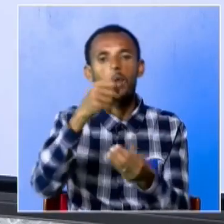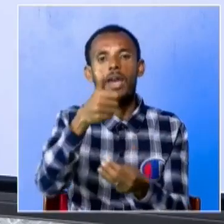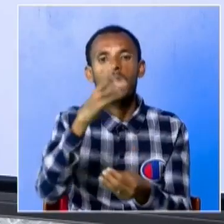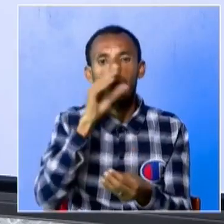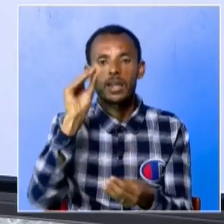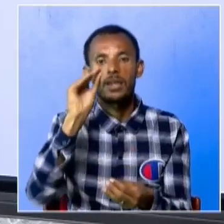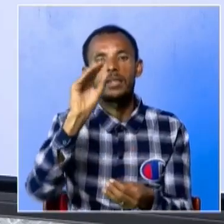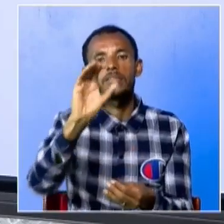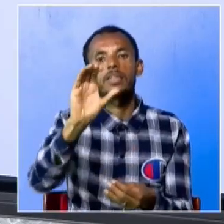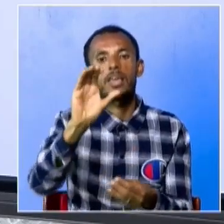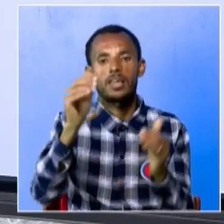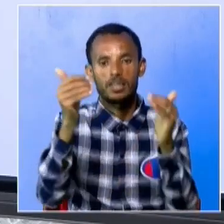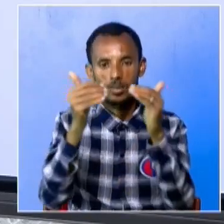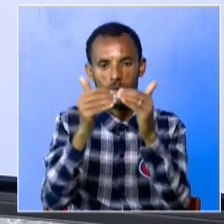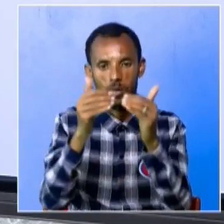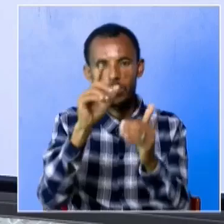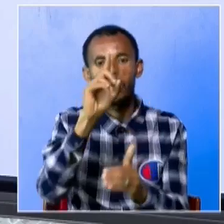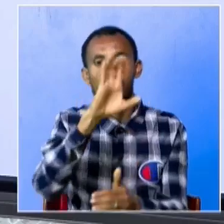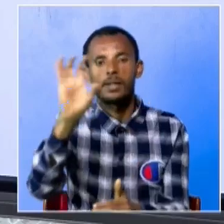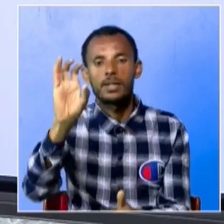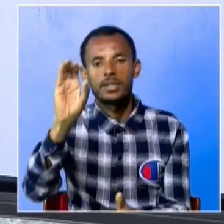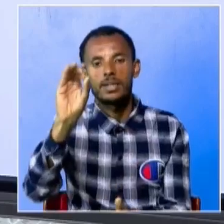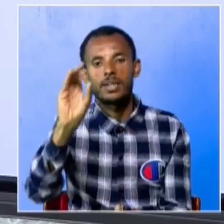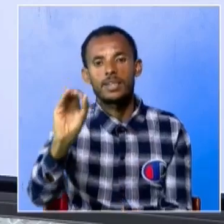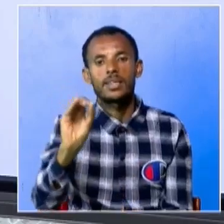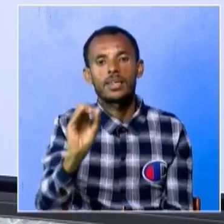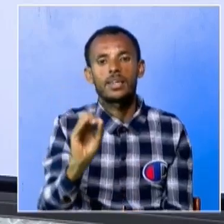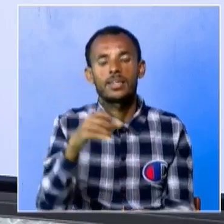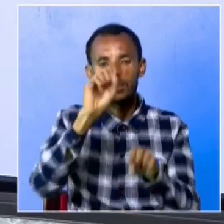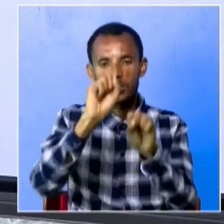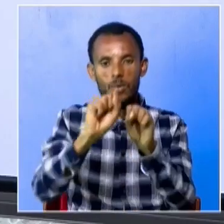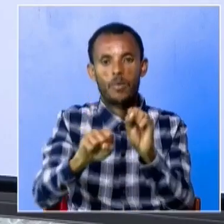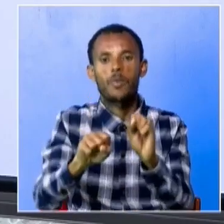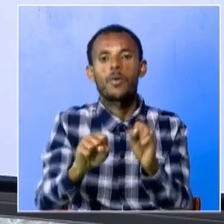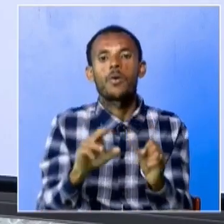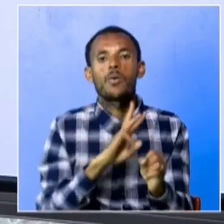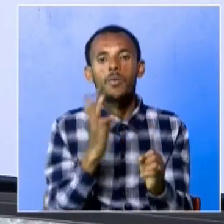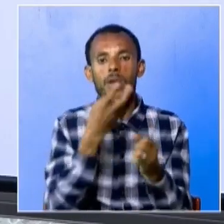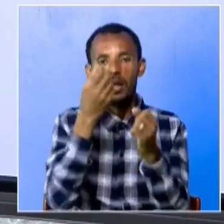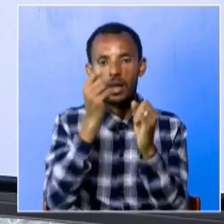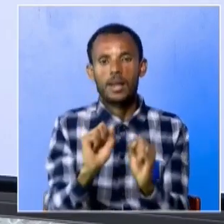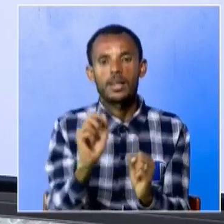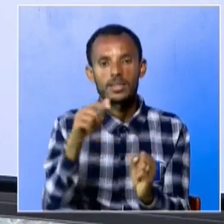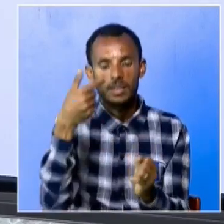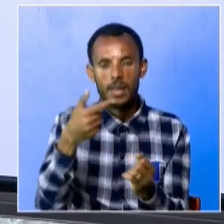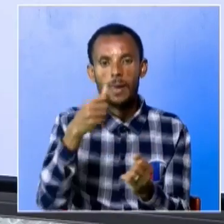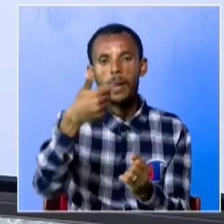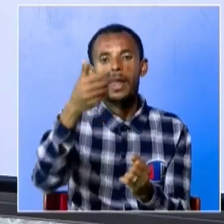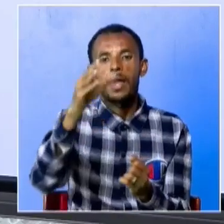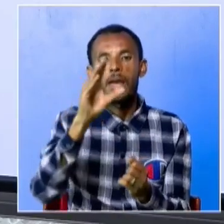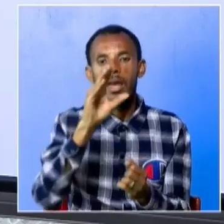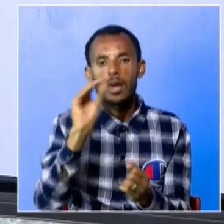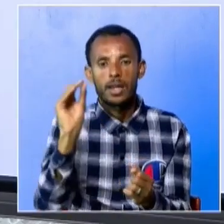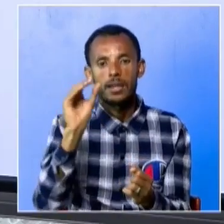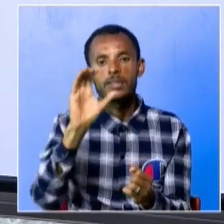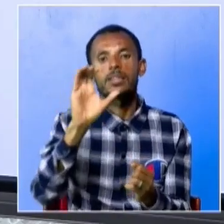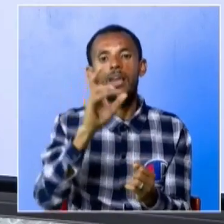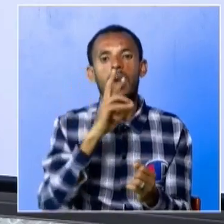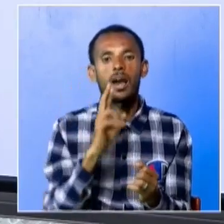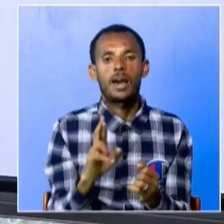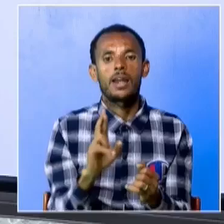and C is 180 degree. So we can say A and C